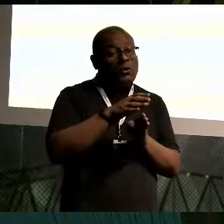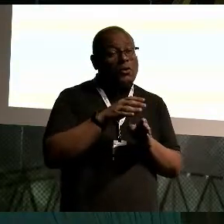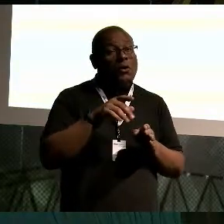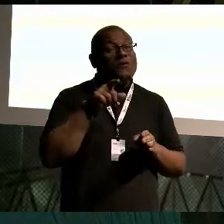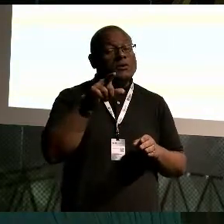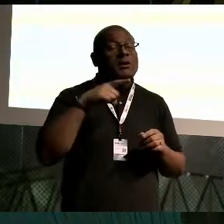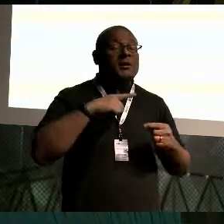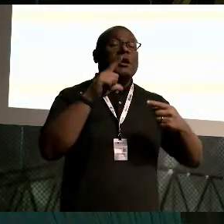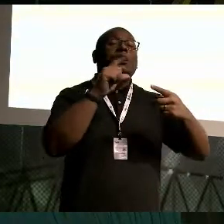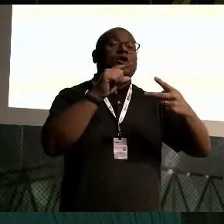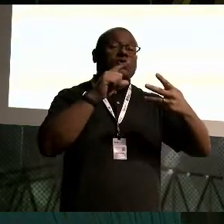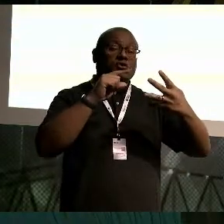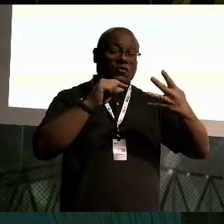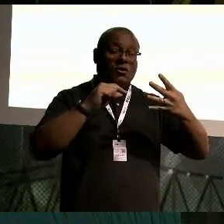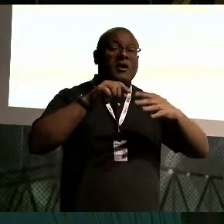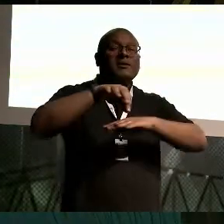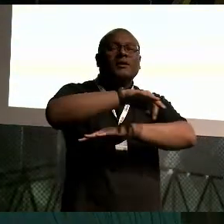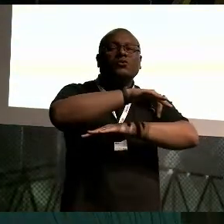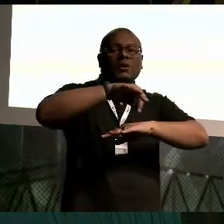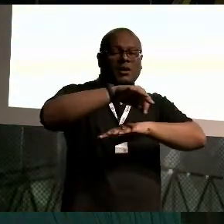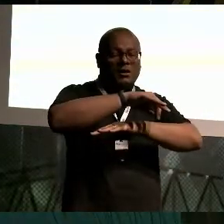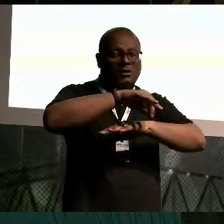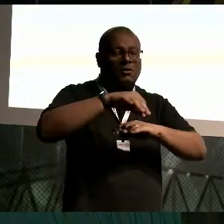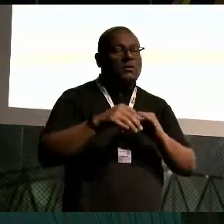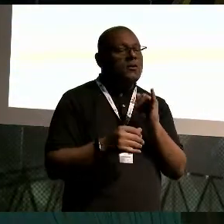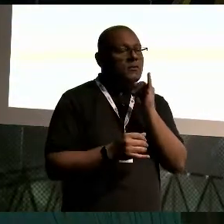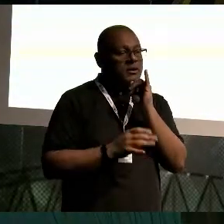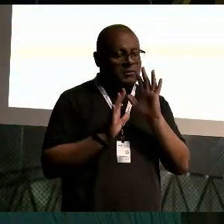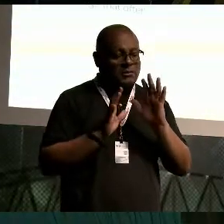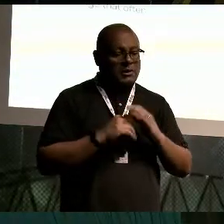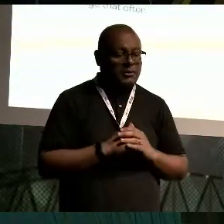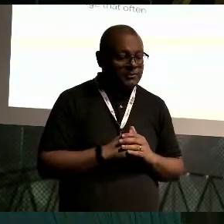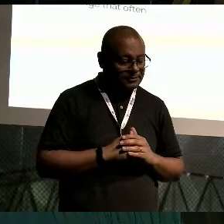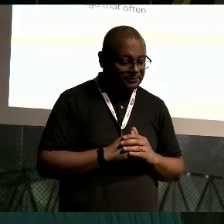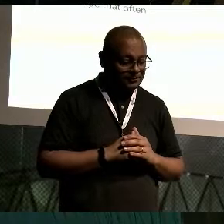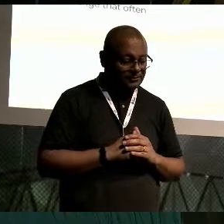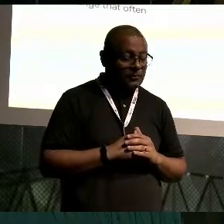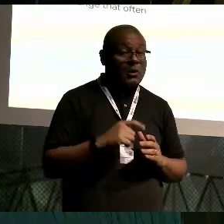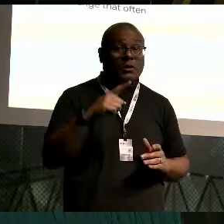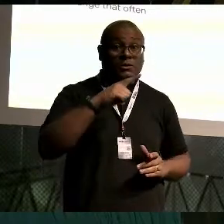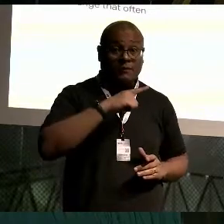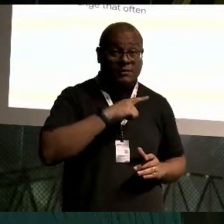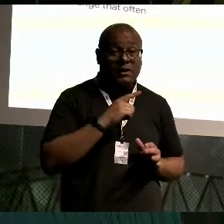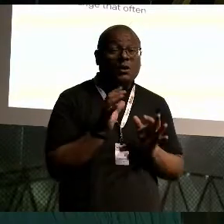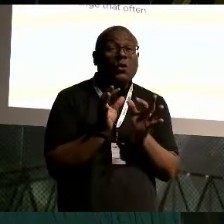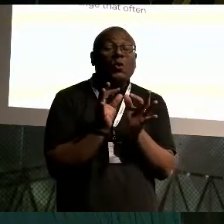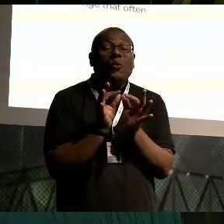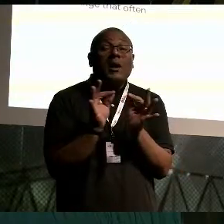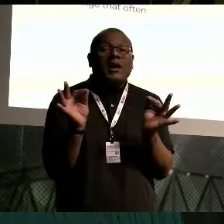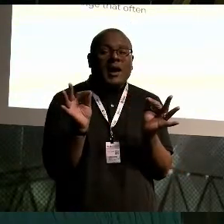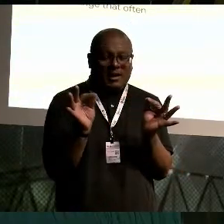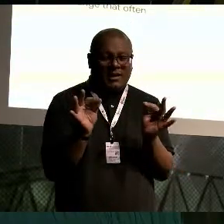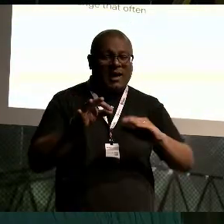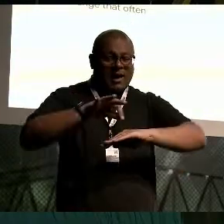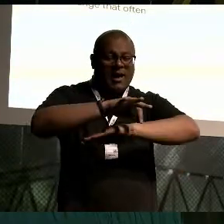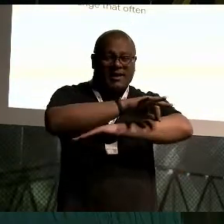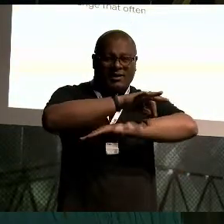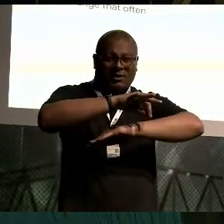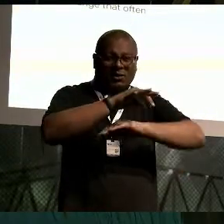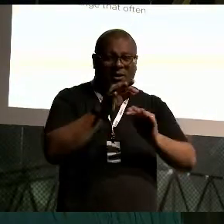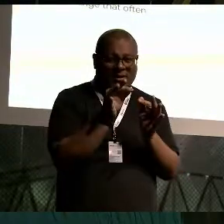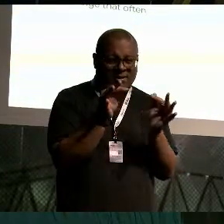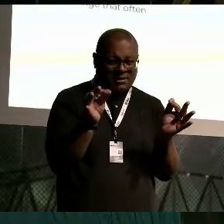choice for your architecture, right? For example, if you have a simple architecture with a handful